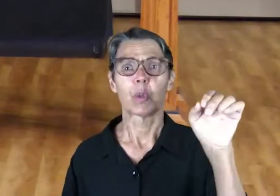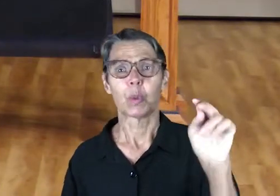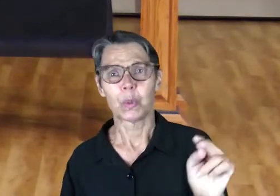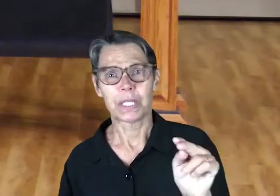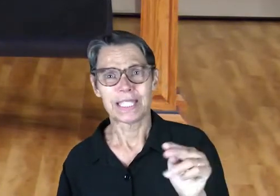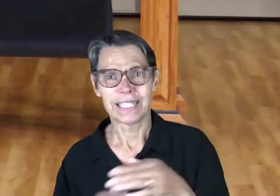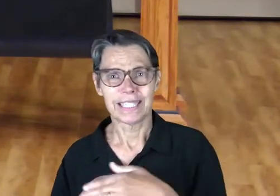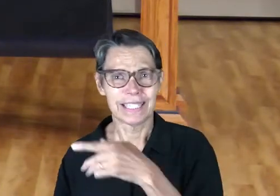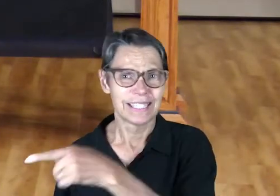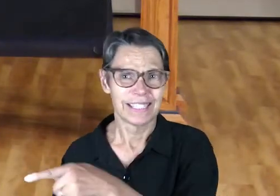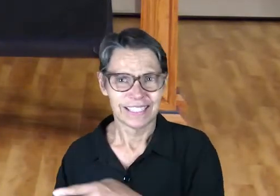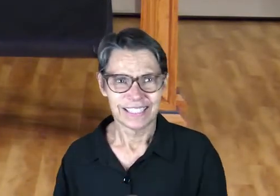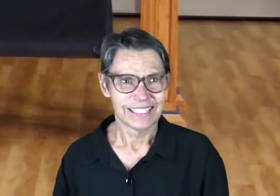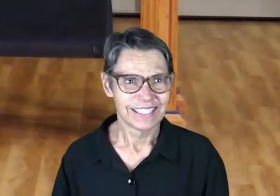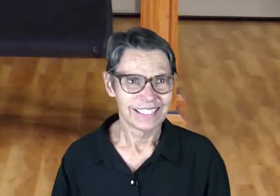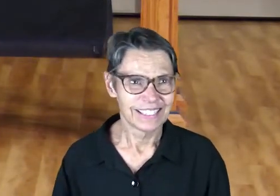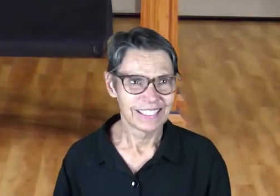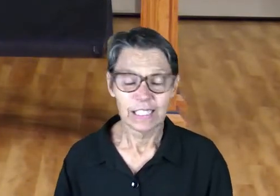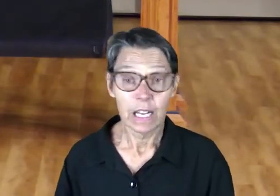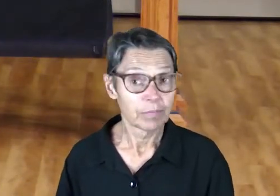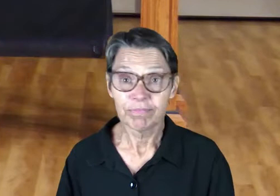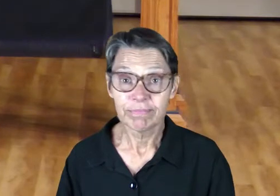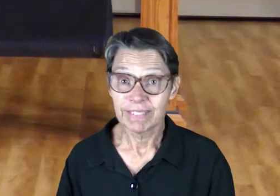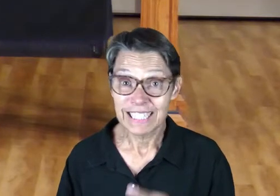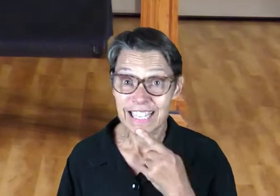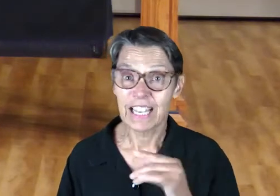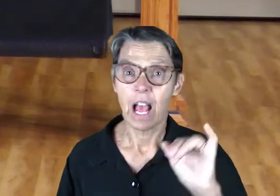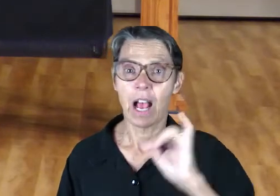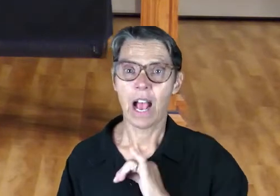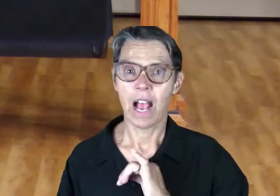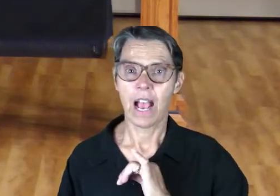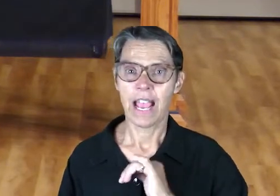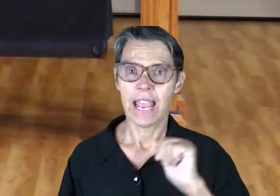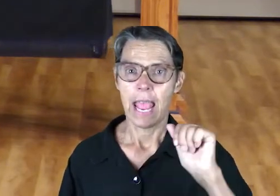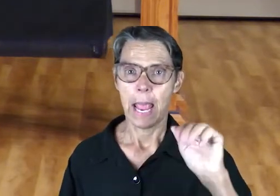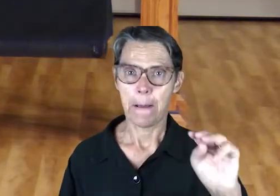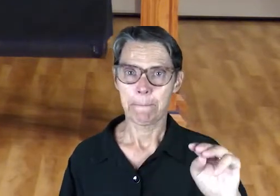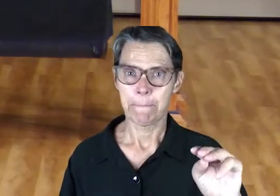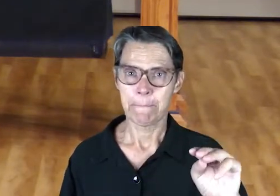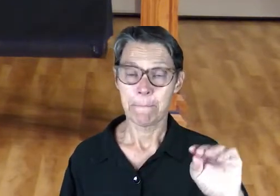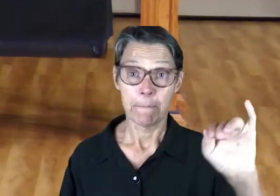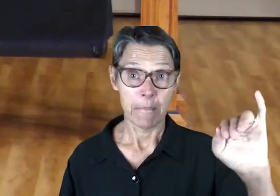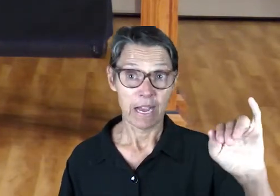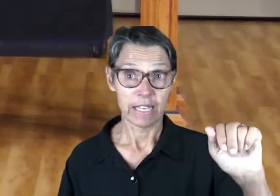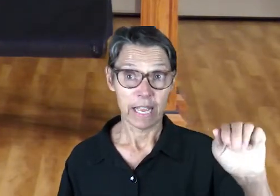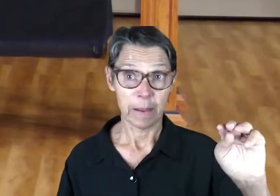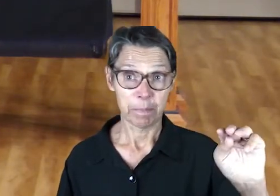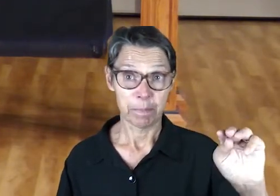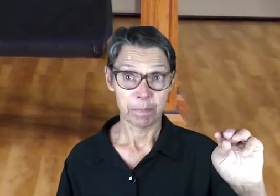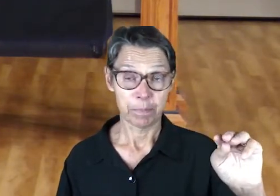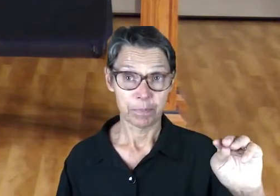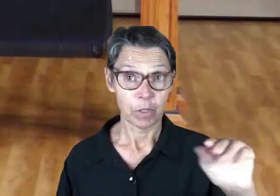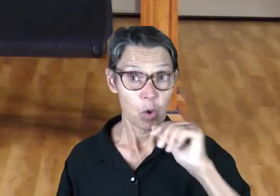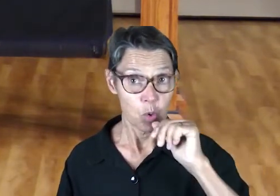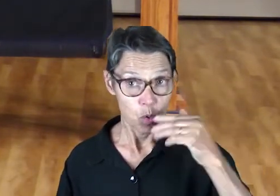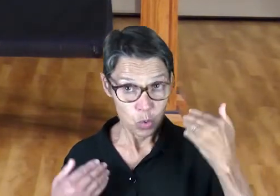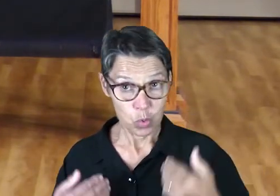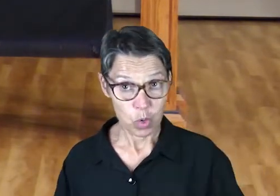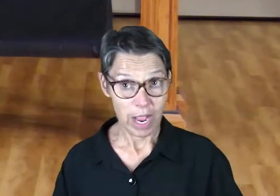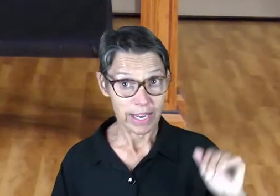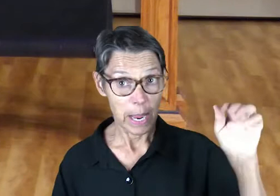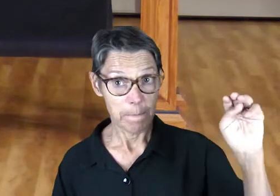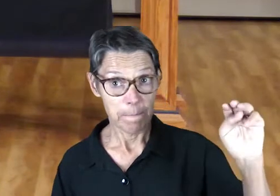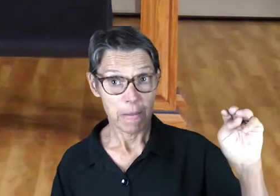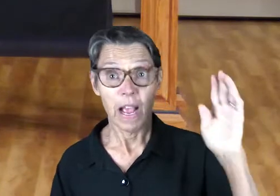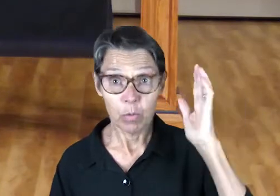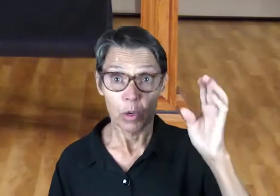sending you, or tell them Susan is sending you, or tell them, but tell them I am is sending you. I am who I